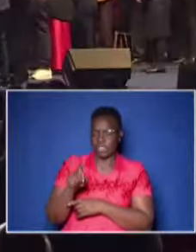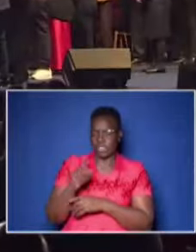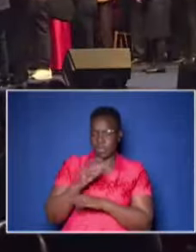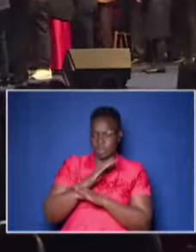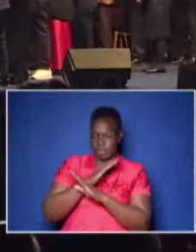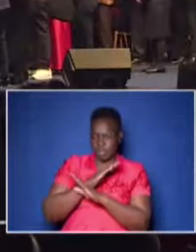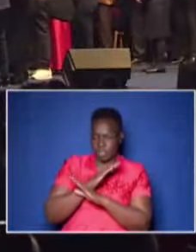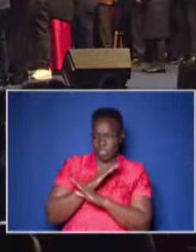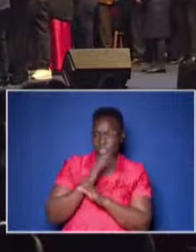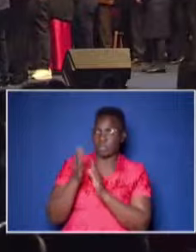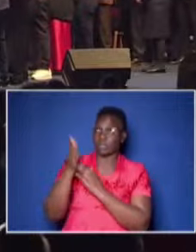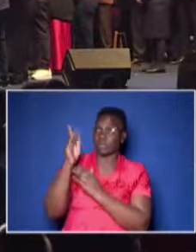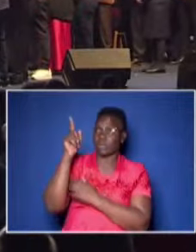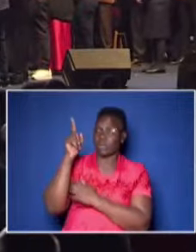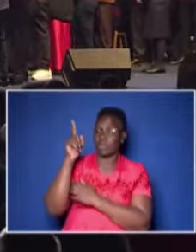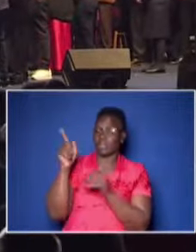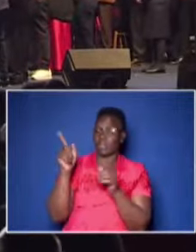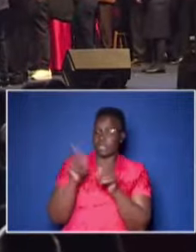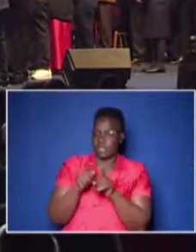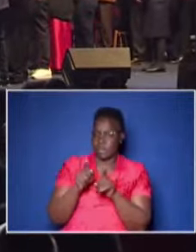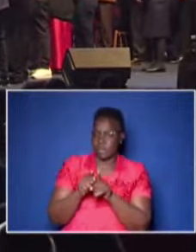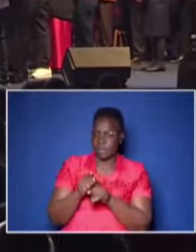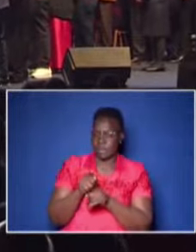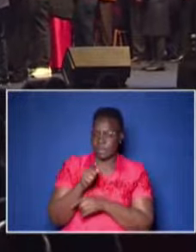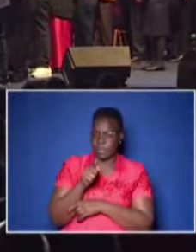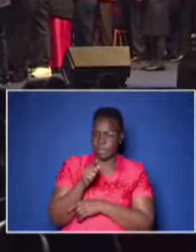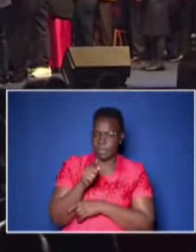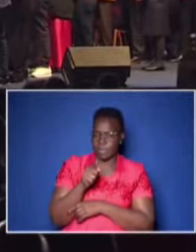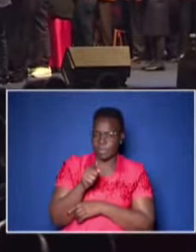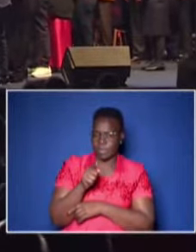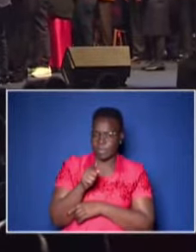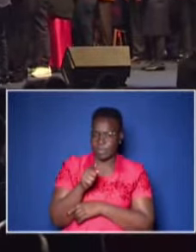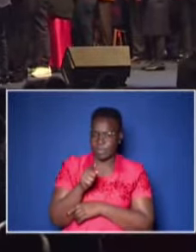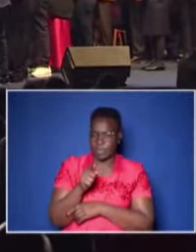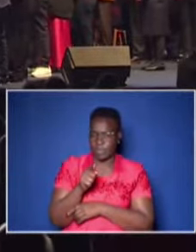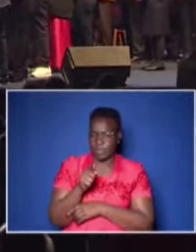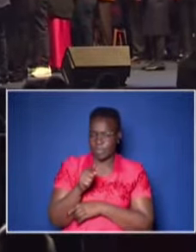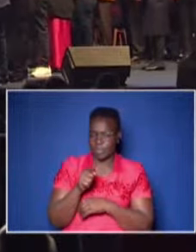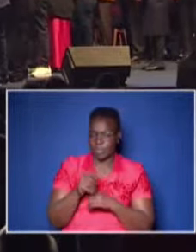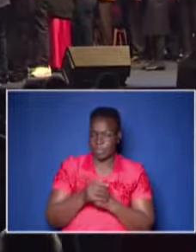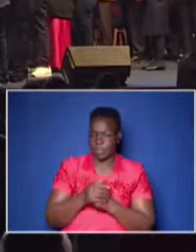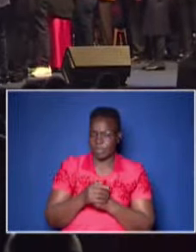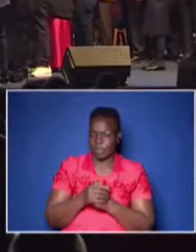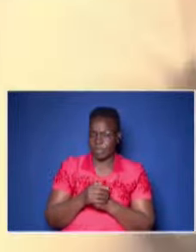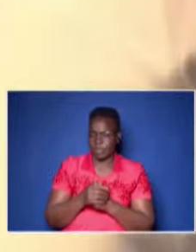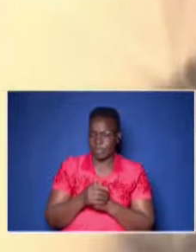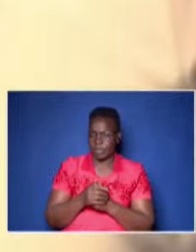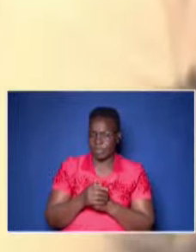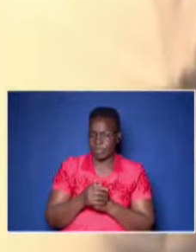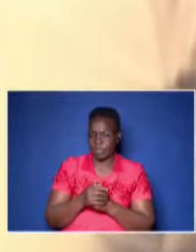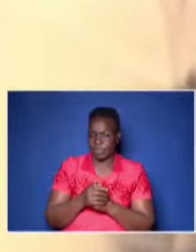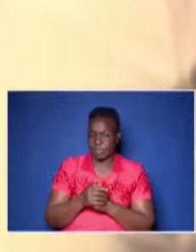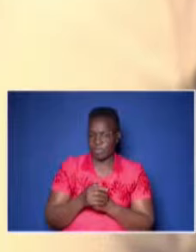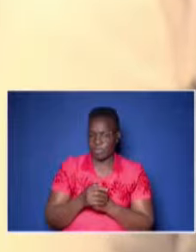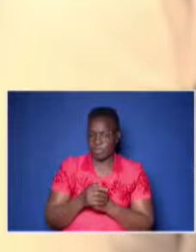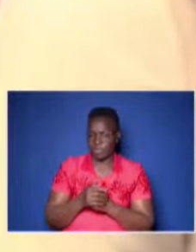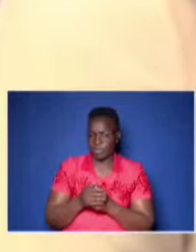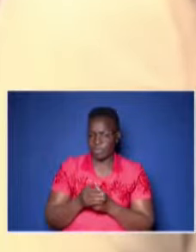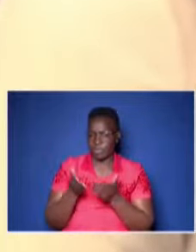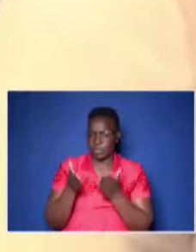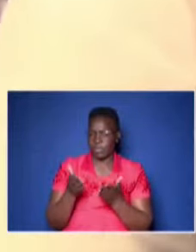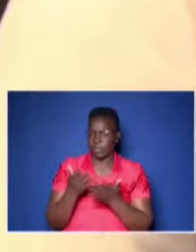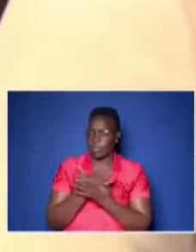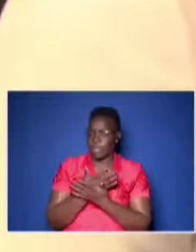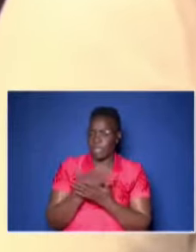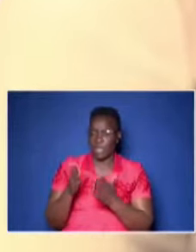win because you're savior has won the battle for you and the word I have for you is step out